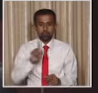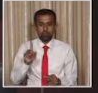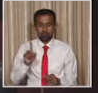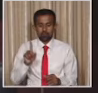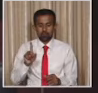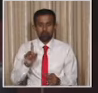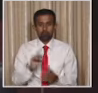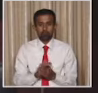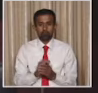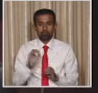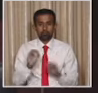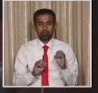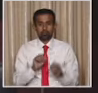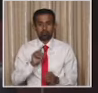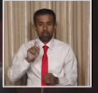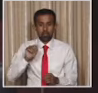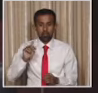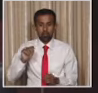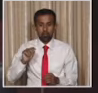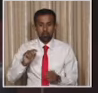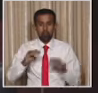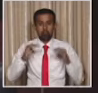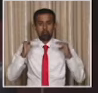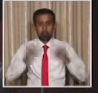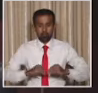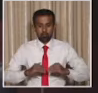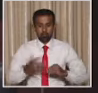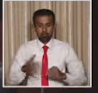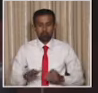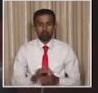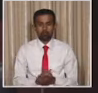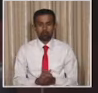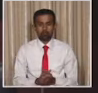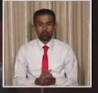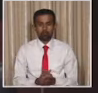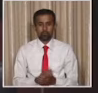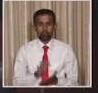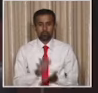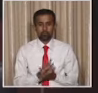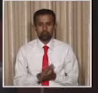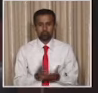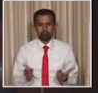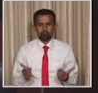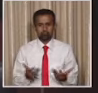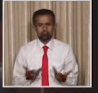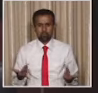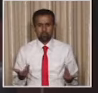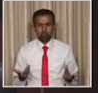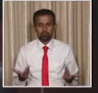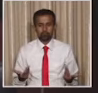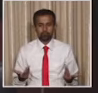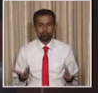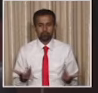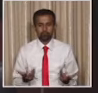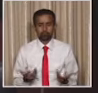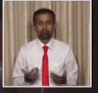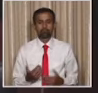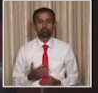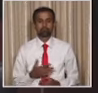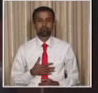celebrate. But I'm saying is, let's be truthful, let's be accurate, and let's get our exports up, because we need to get it. We must